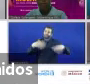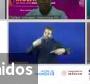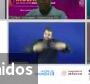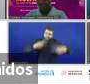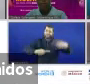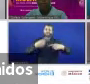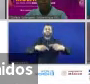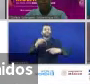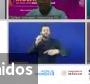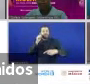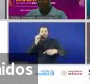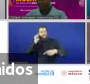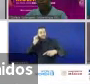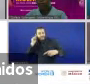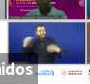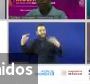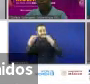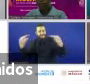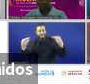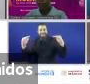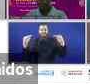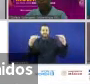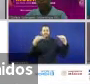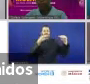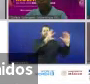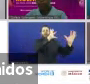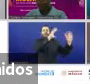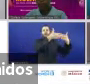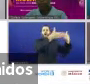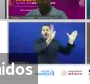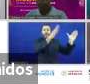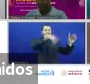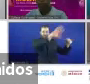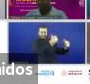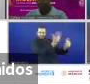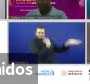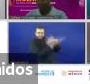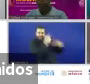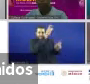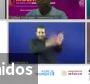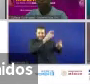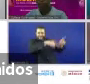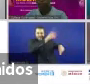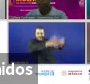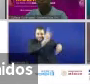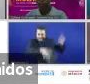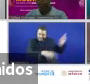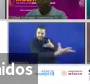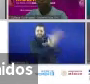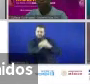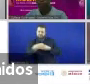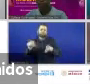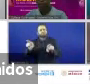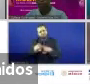parliament. And one last point. In our parliament, we have made these